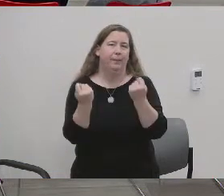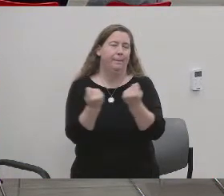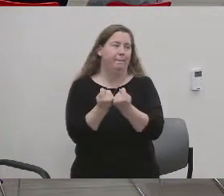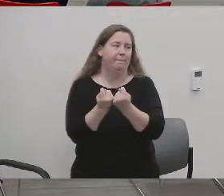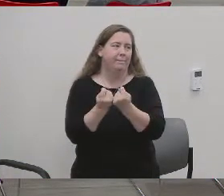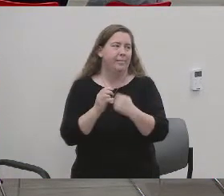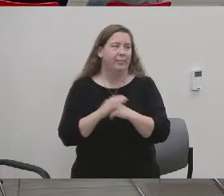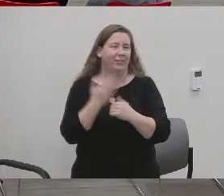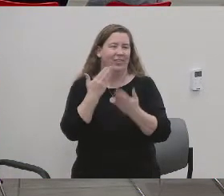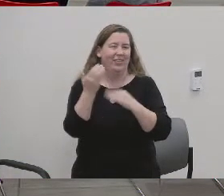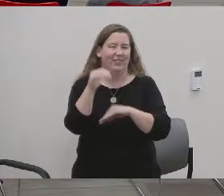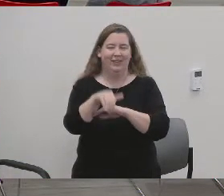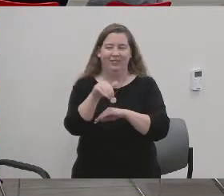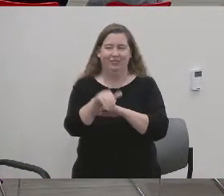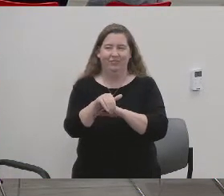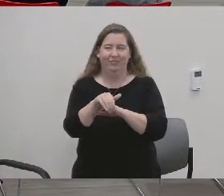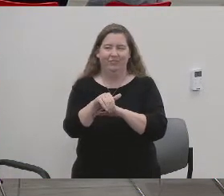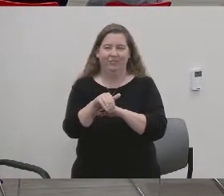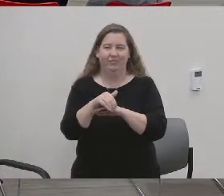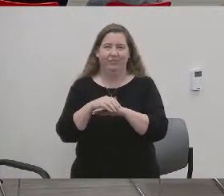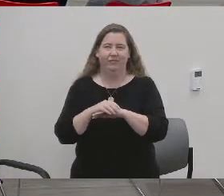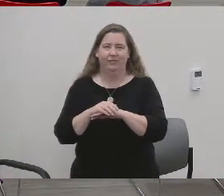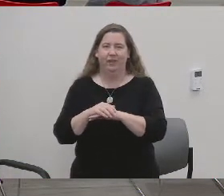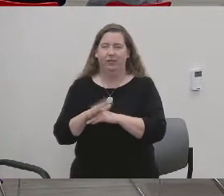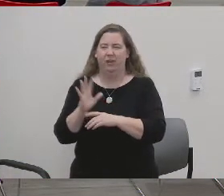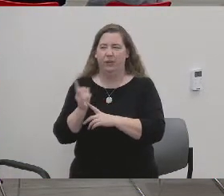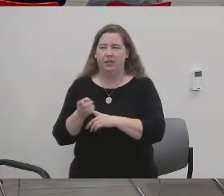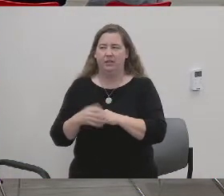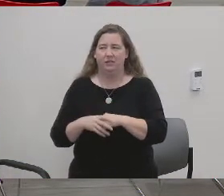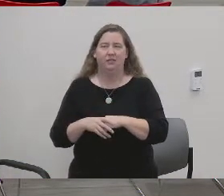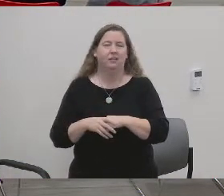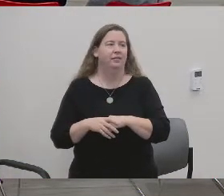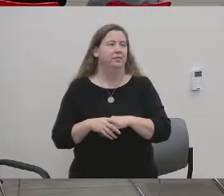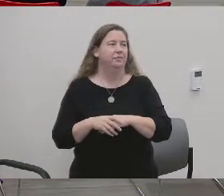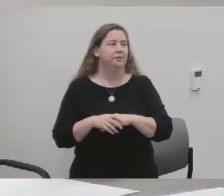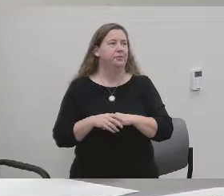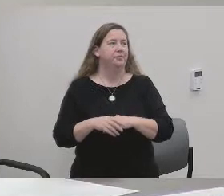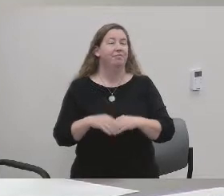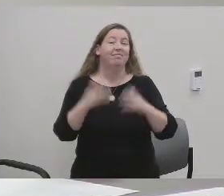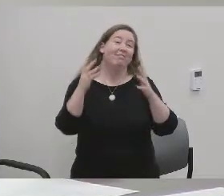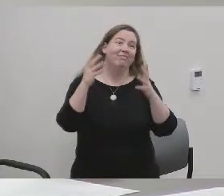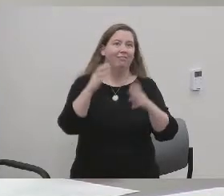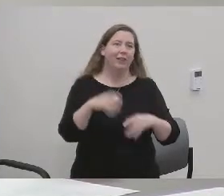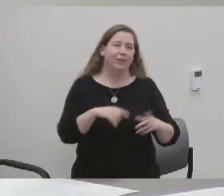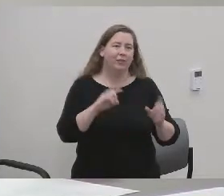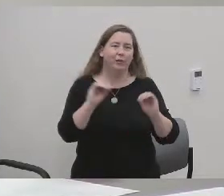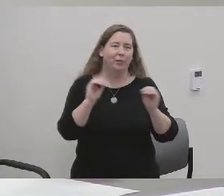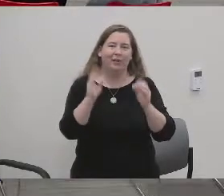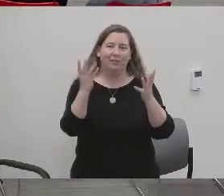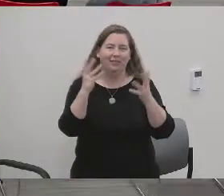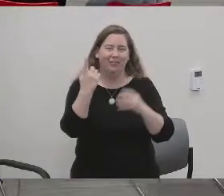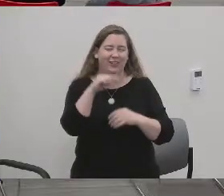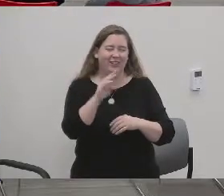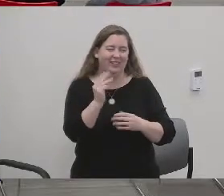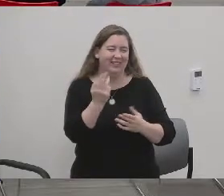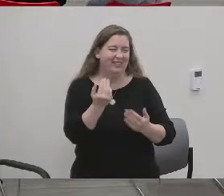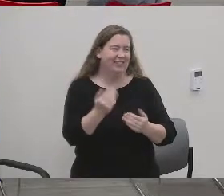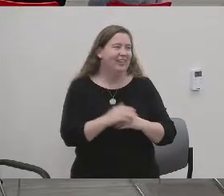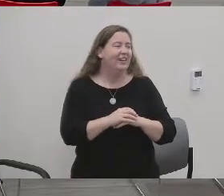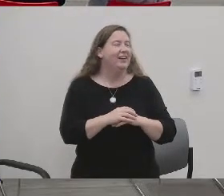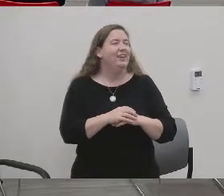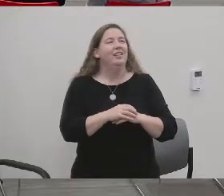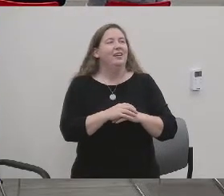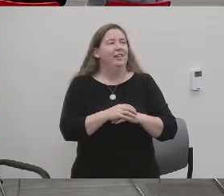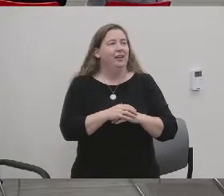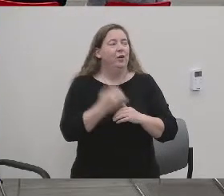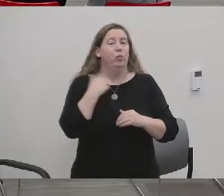Good evening, everybody. Thanks for the applause. Appreciate that. I've been cheering for you all year, so I'm glad it can come full circle here. But what